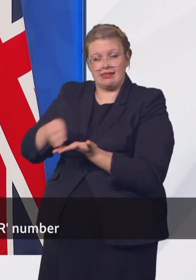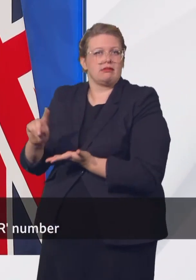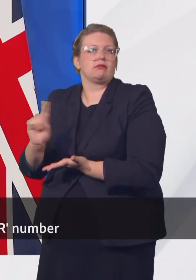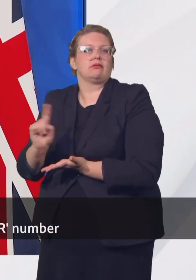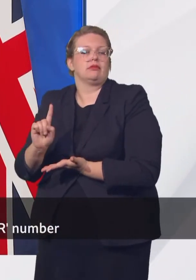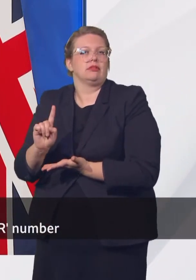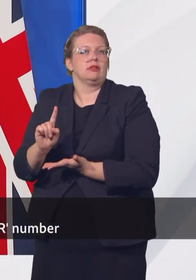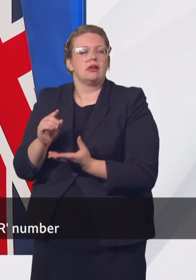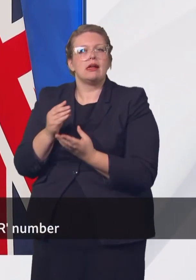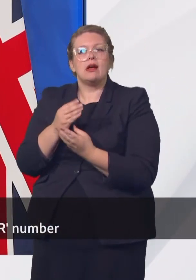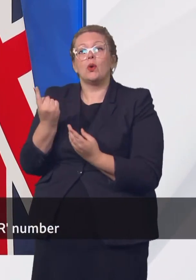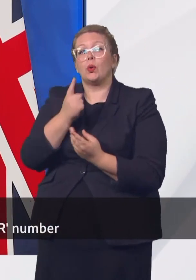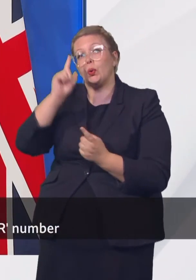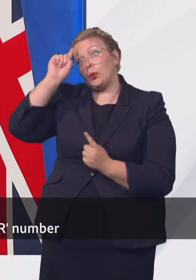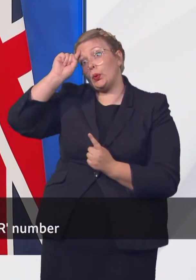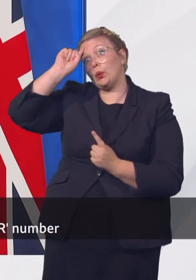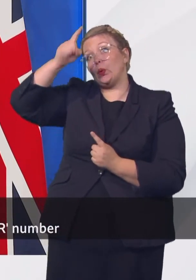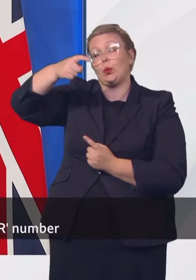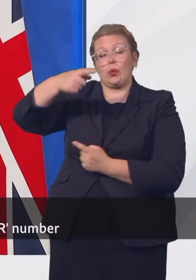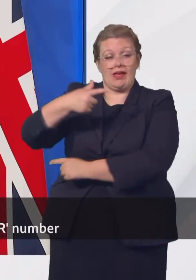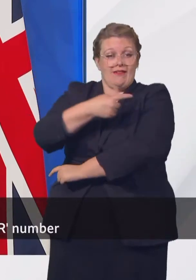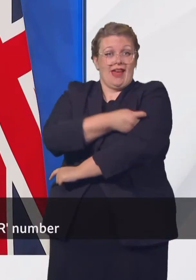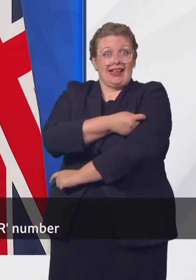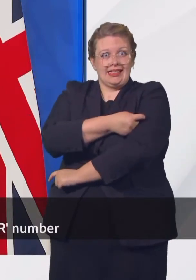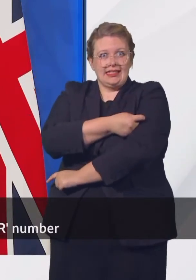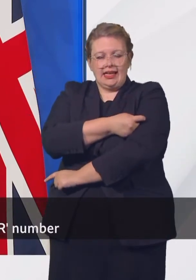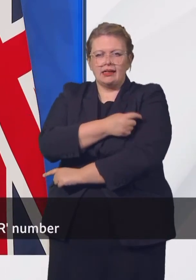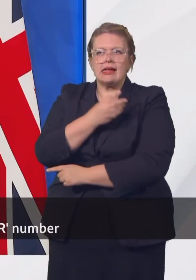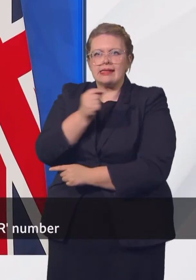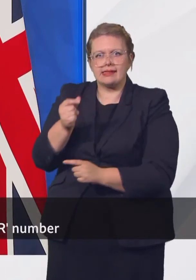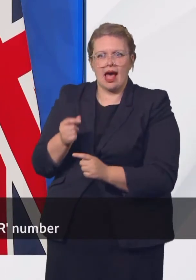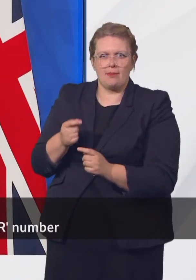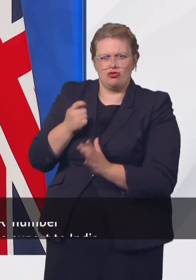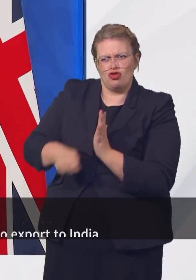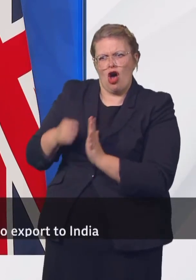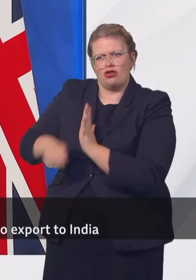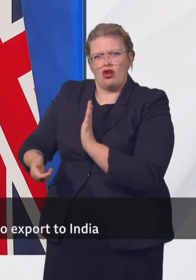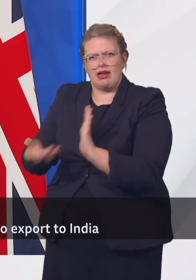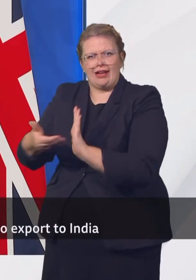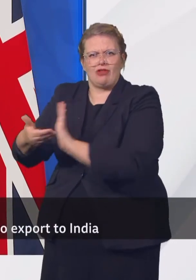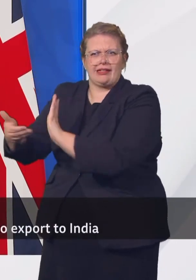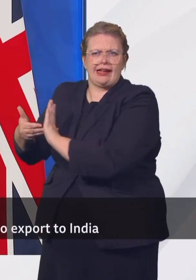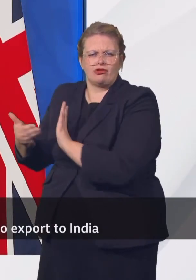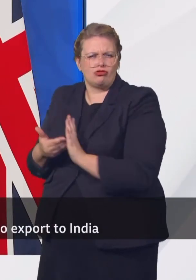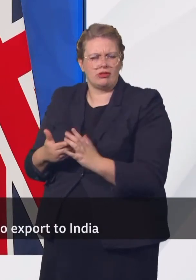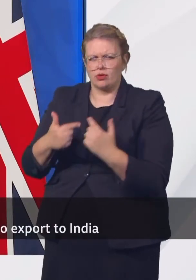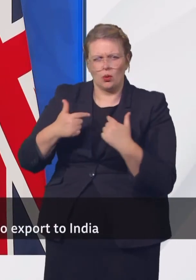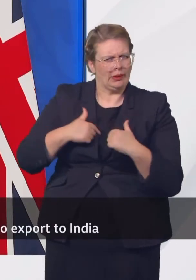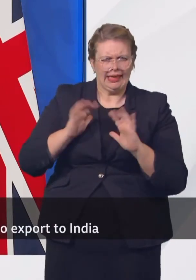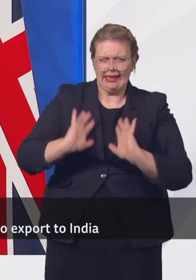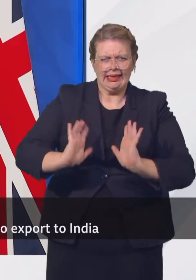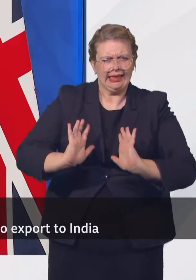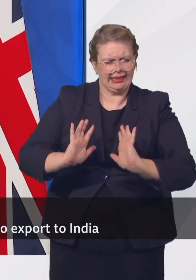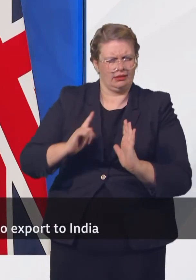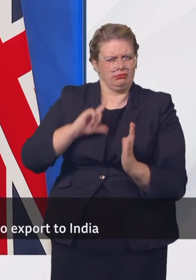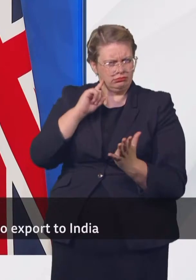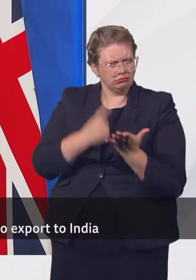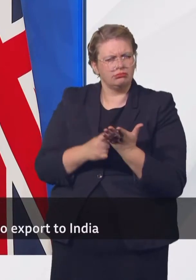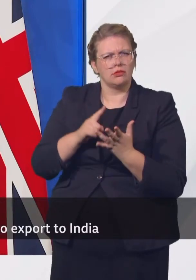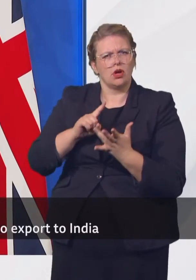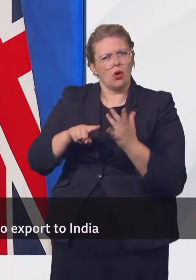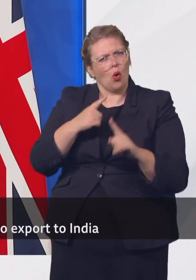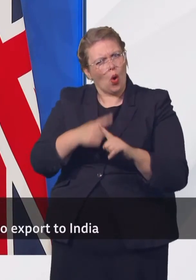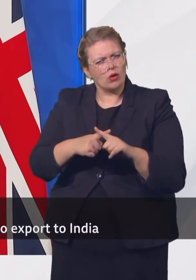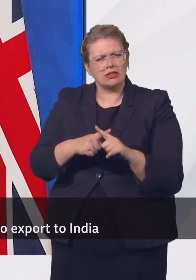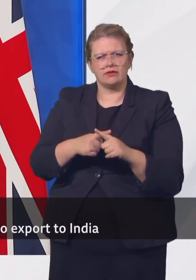extra cost that it adds. And we, of course, have done that from the start for the period of the pandemic from the